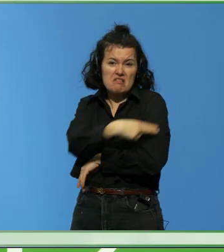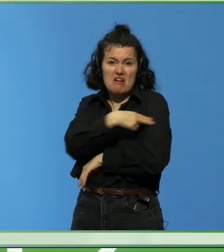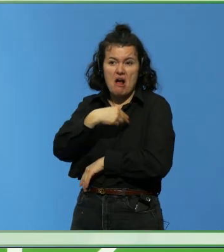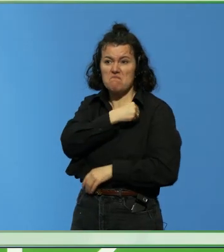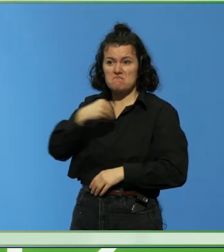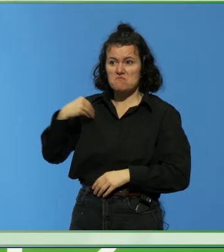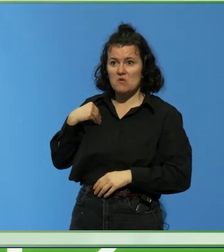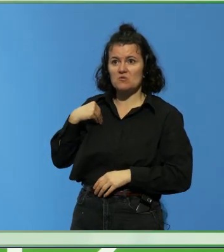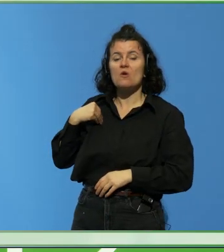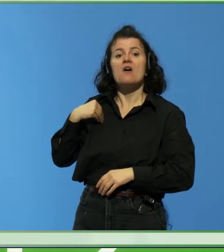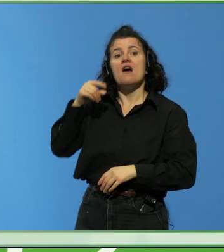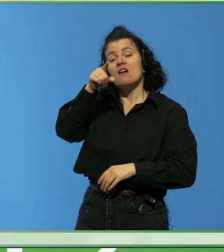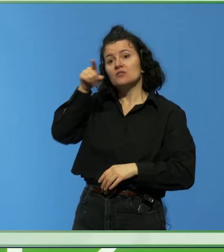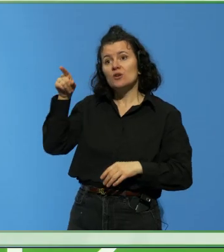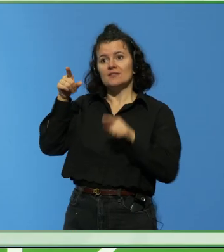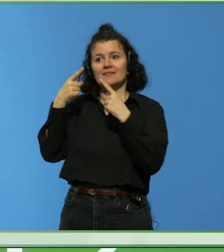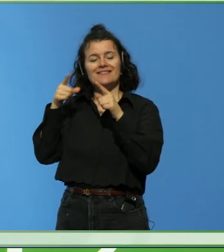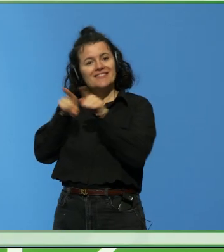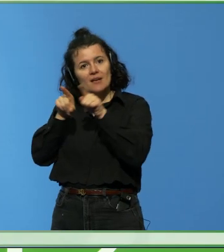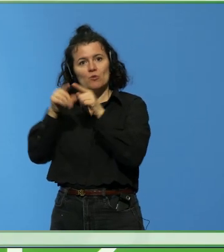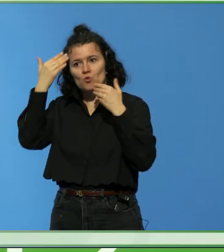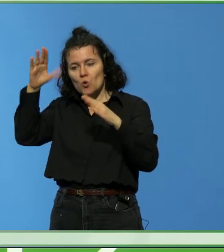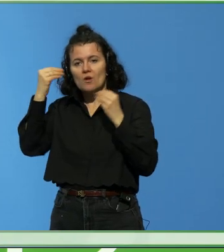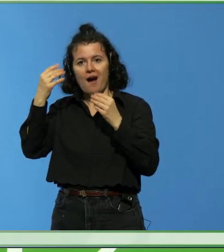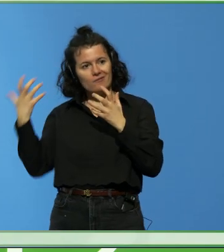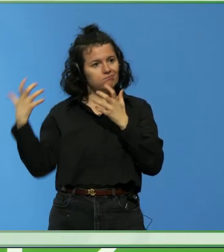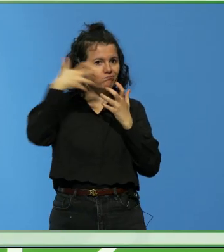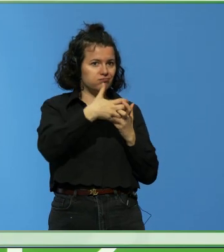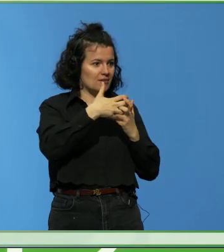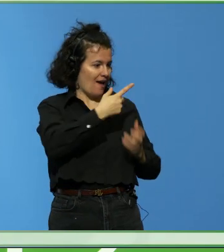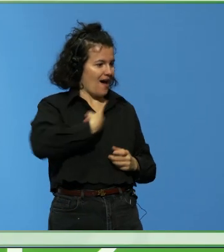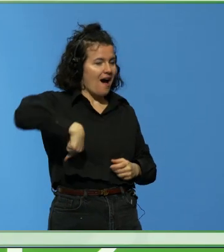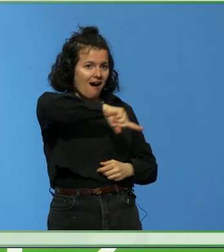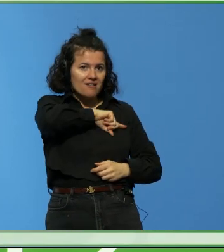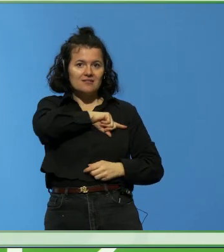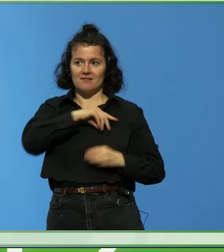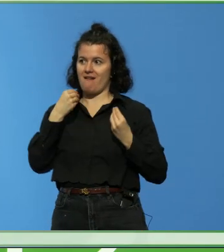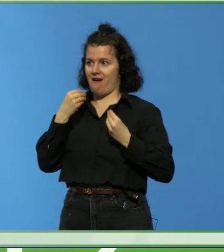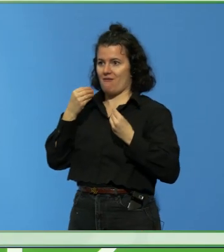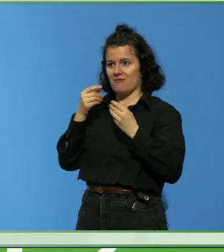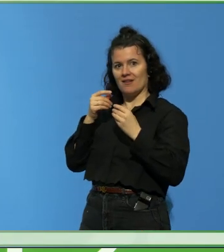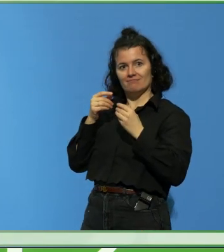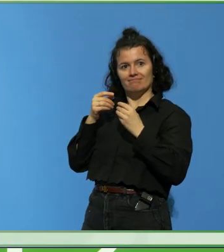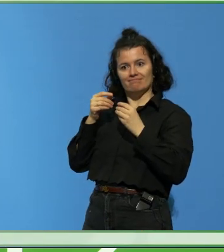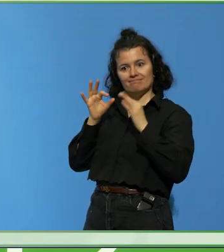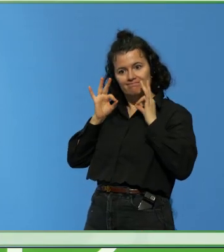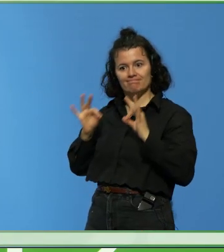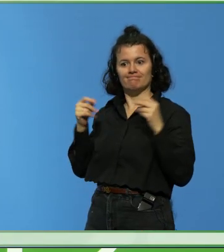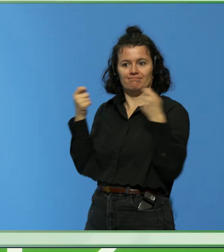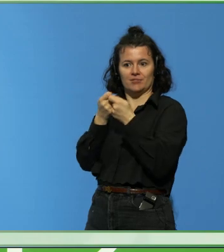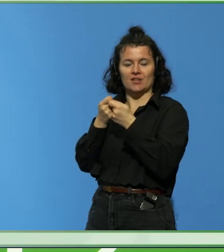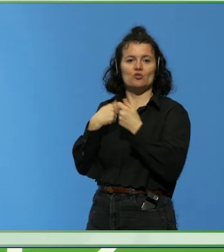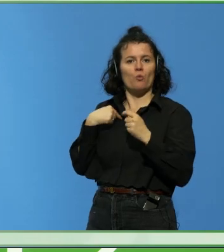And my focus today is to present a case study that was led by a